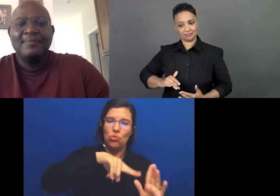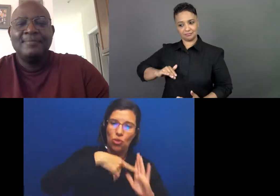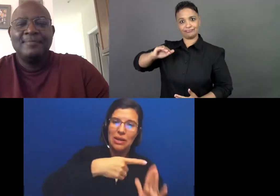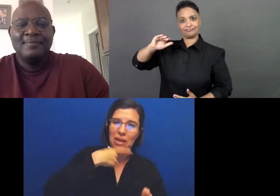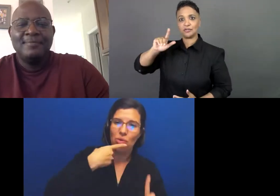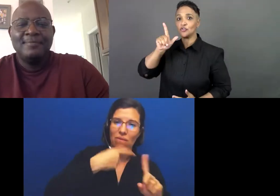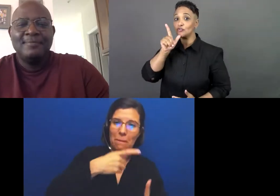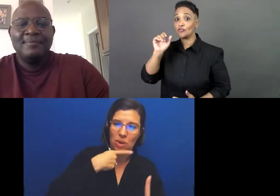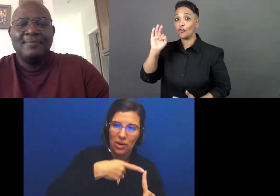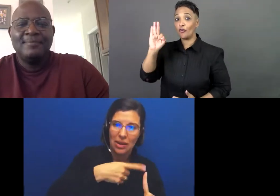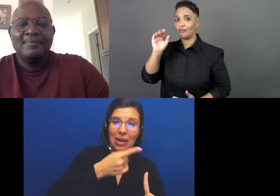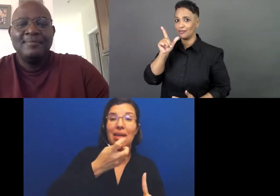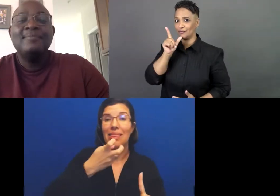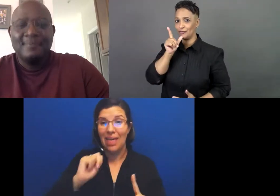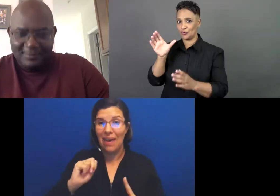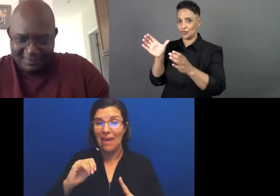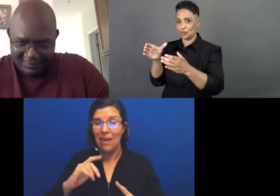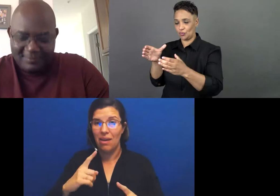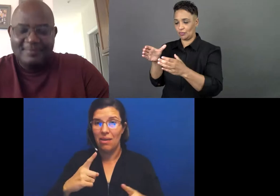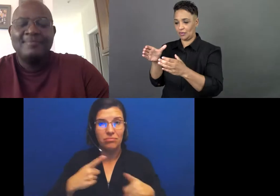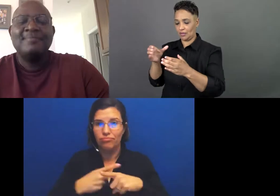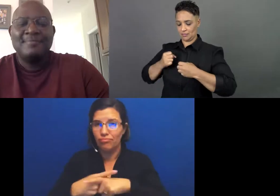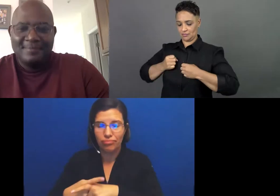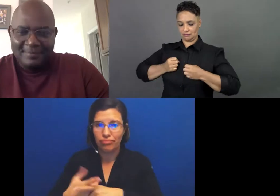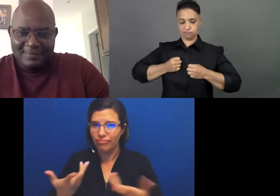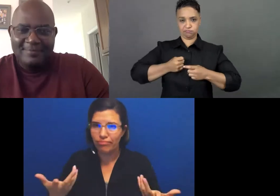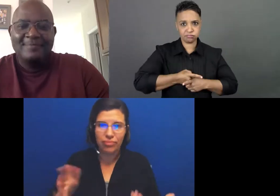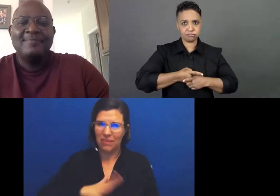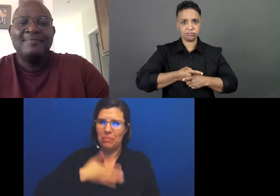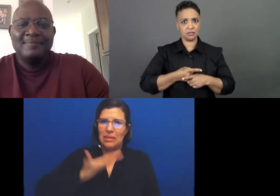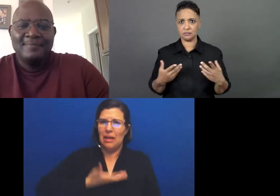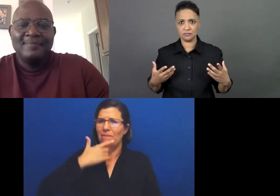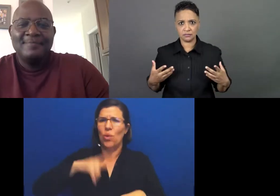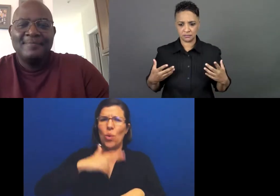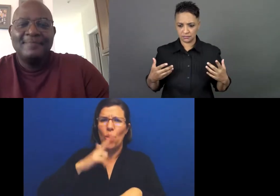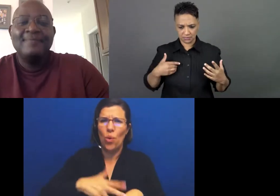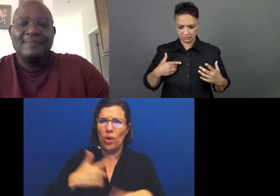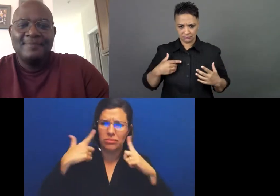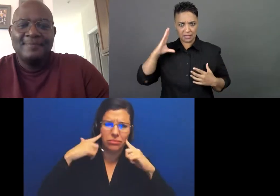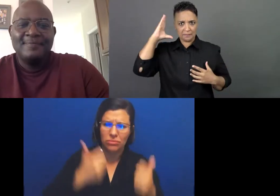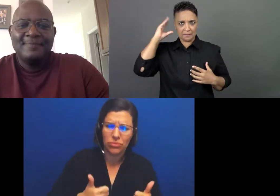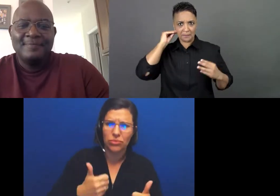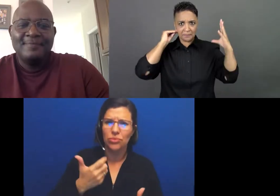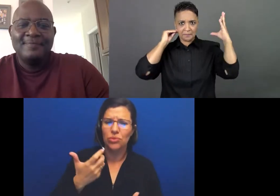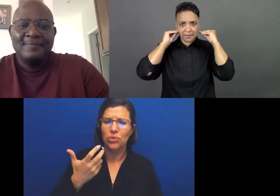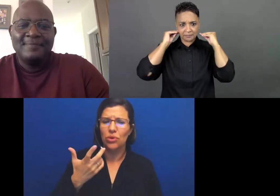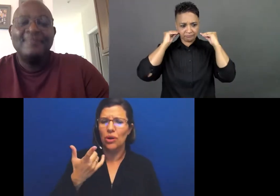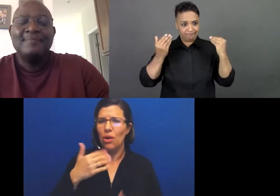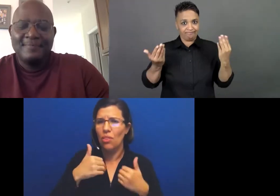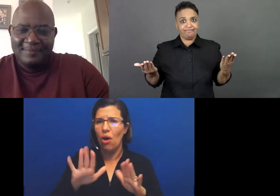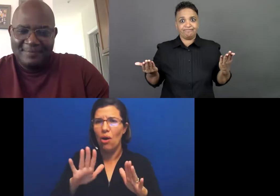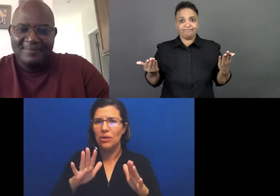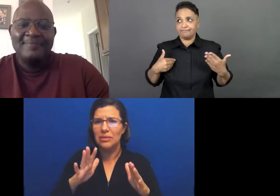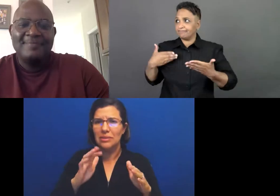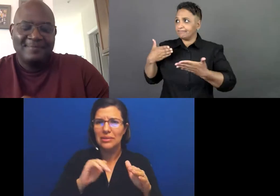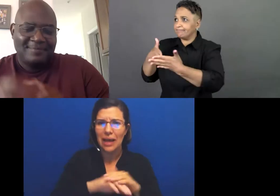Then the conflict, upset, of course, you lost your hearing and lost access to